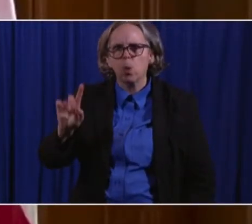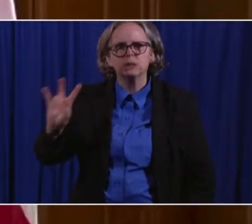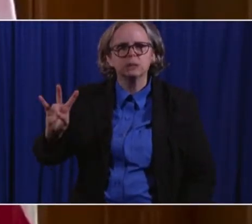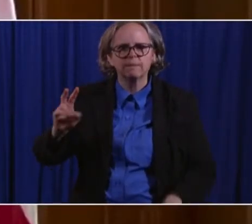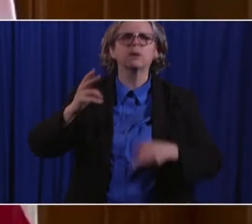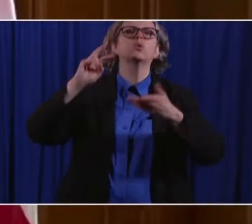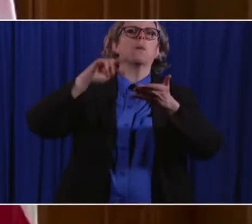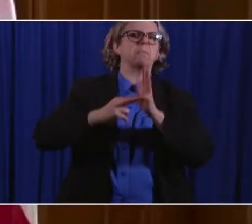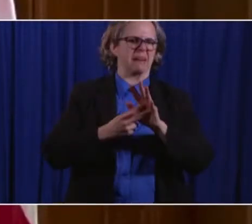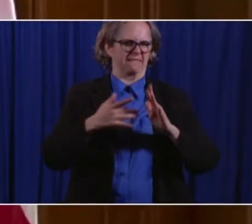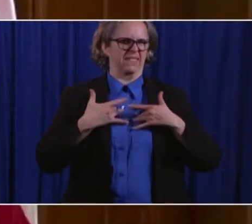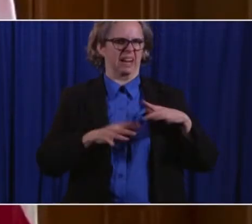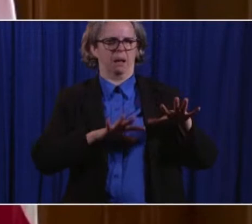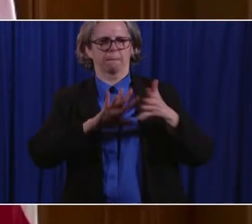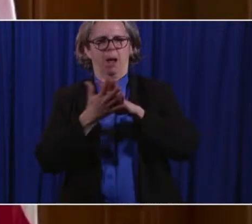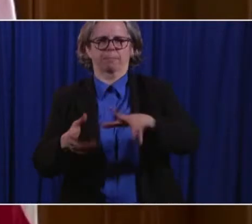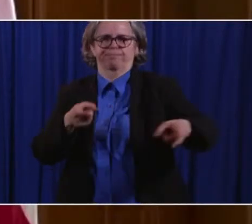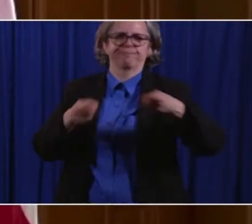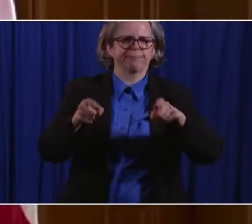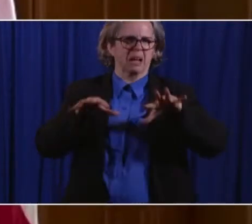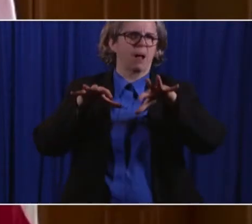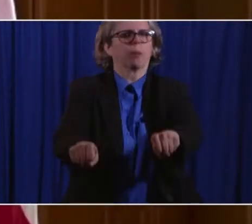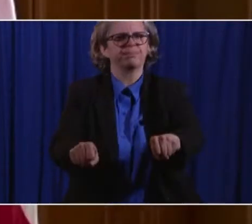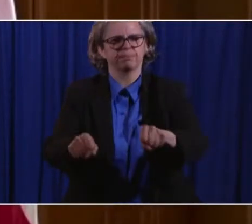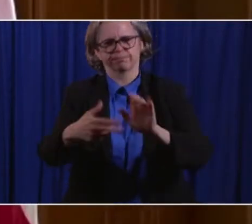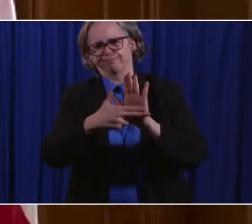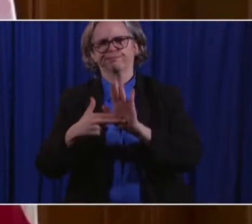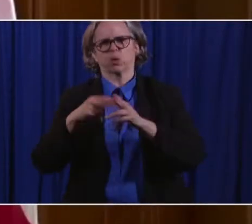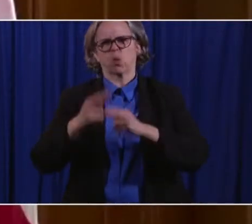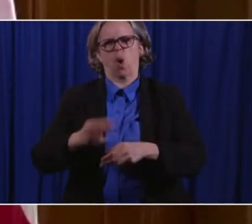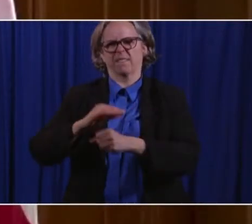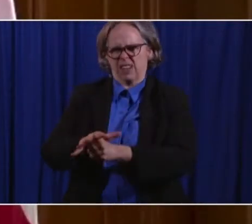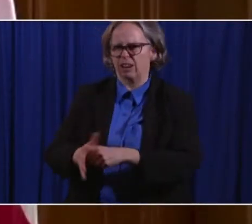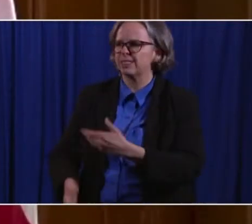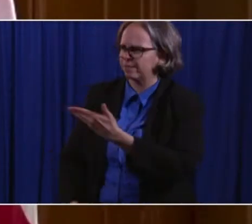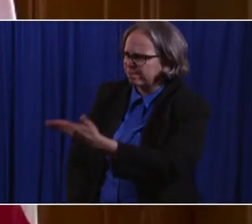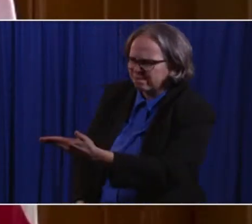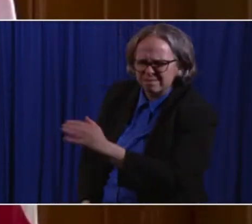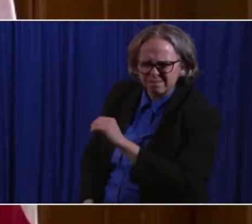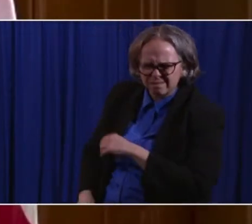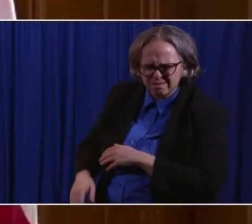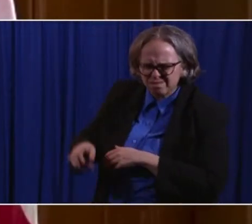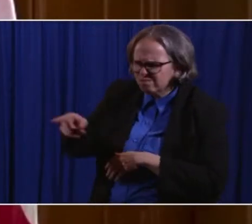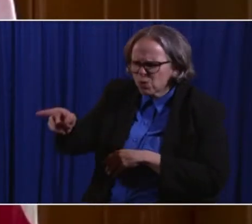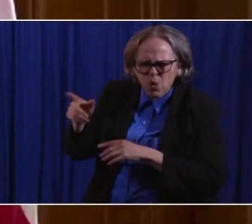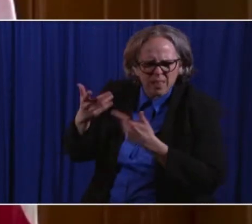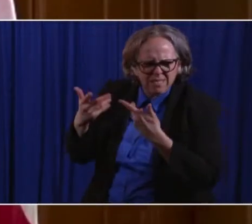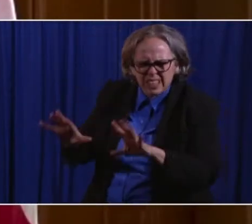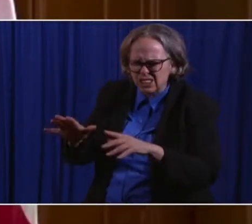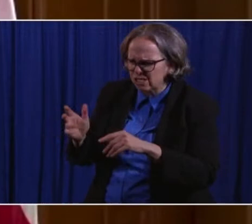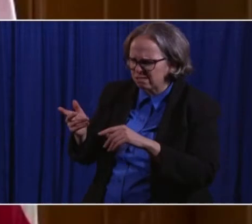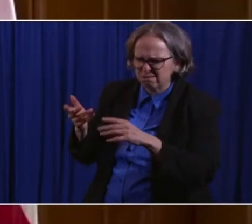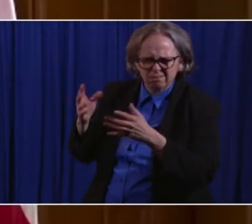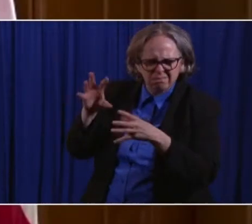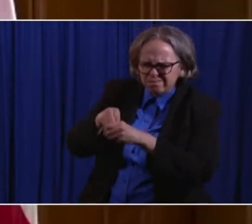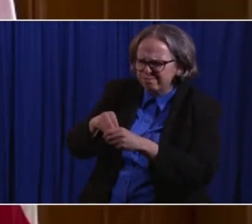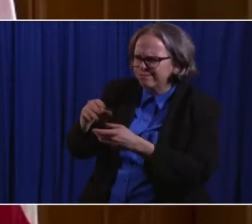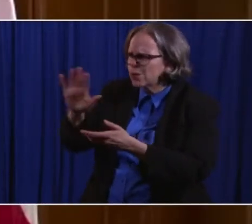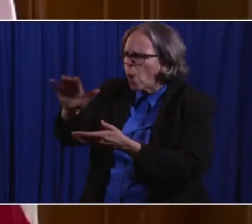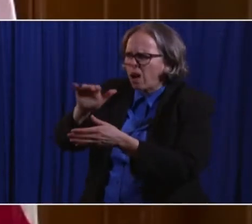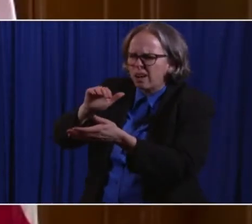some time, medical professionals like you have been talking for some time, that these are more contagious. But